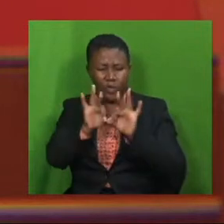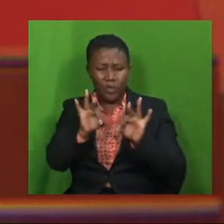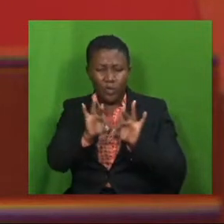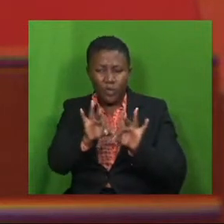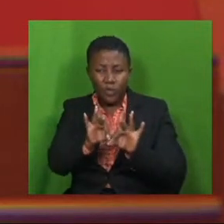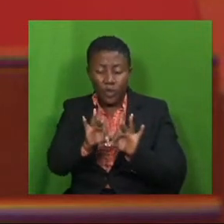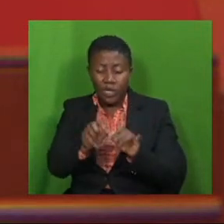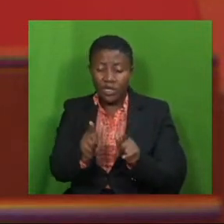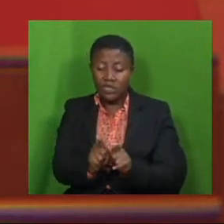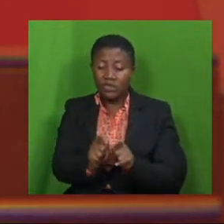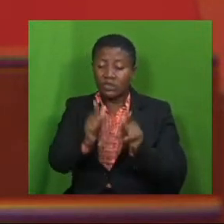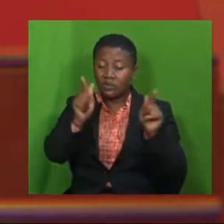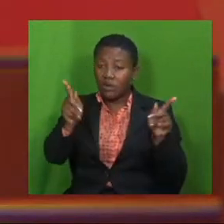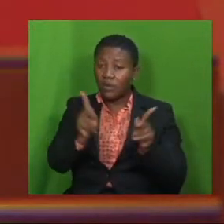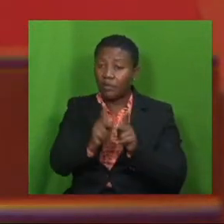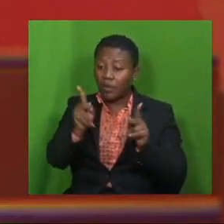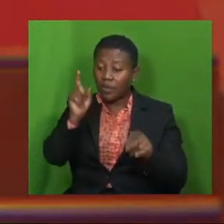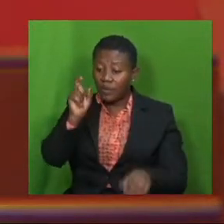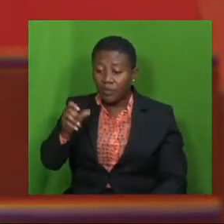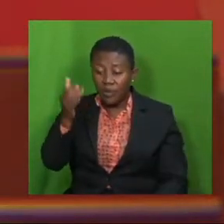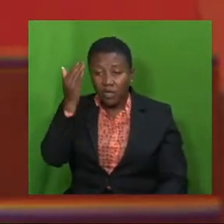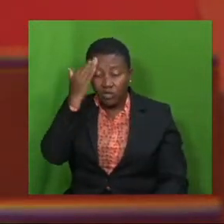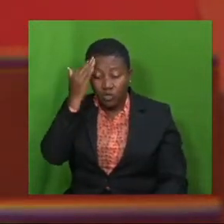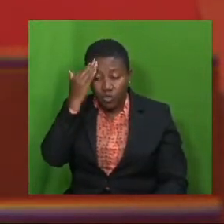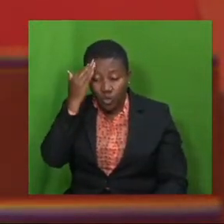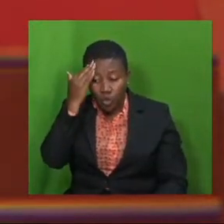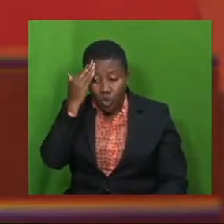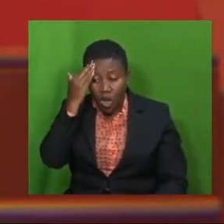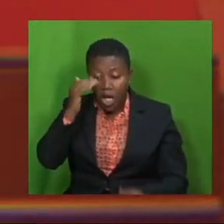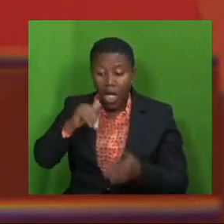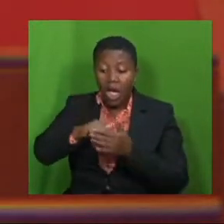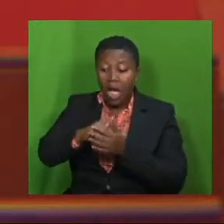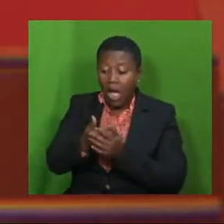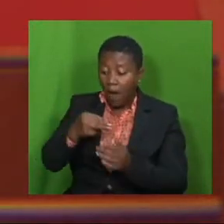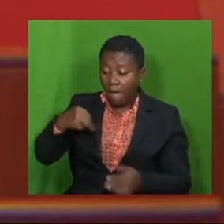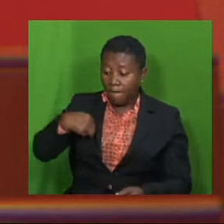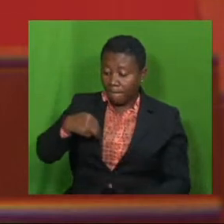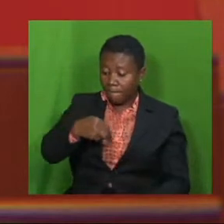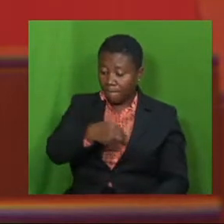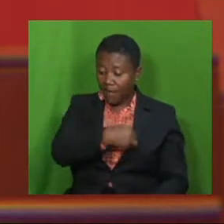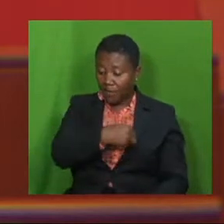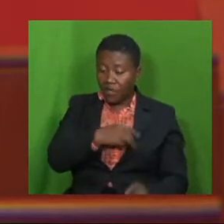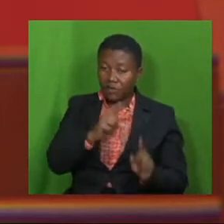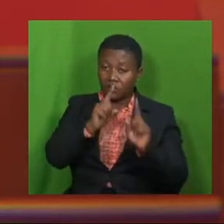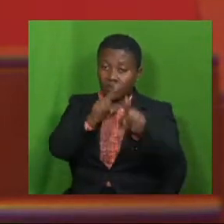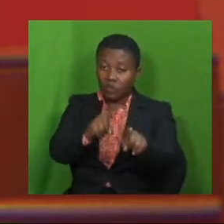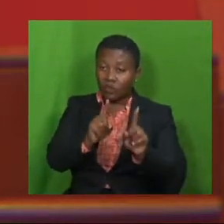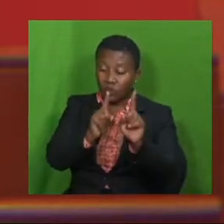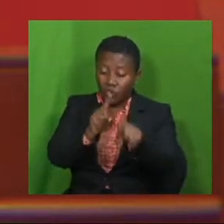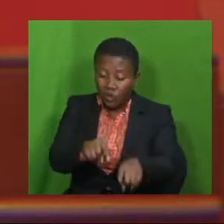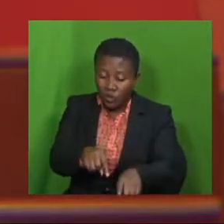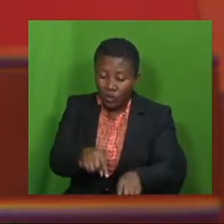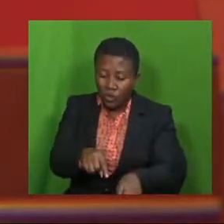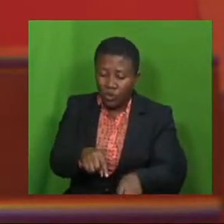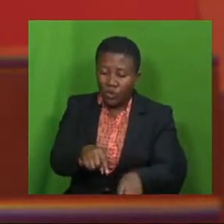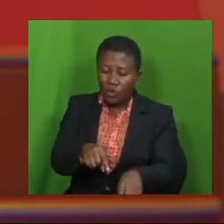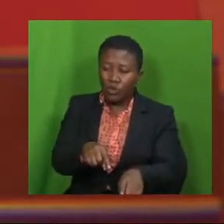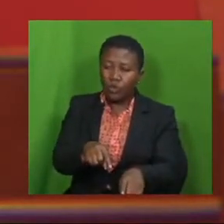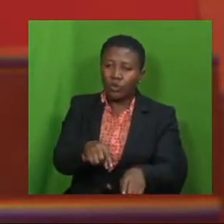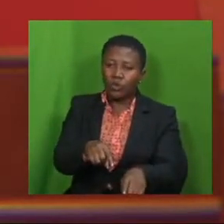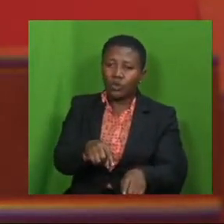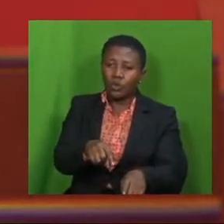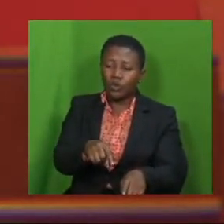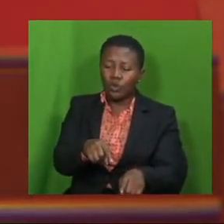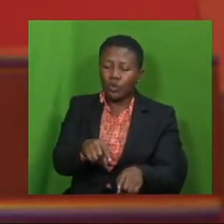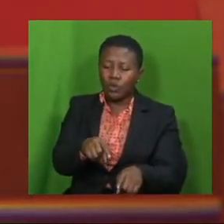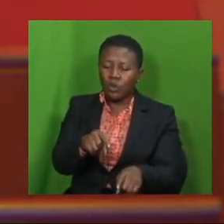legal regime within which a member's attendance or non-attendance to the sitting of Parliament is